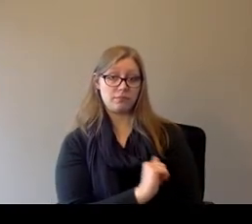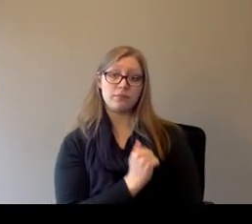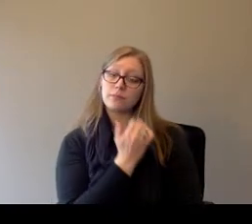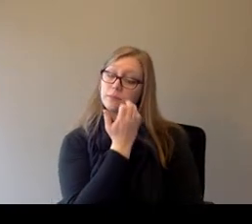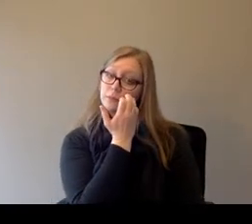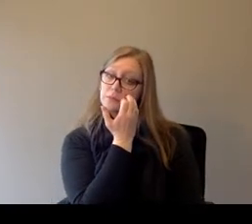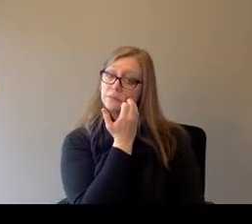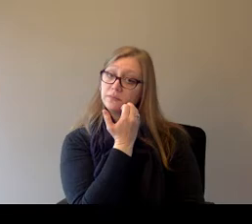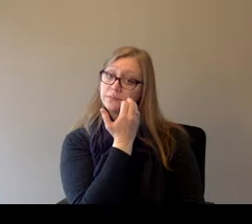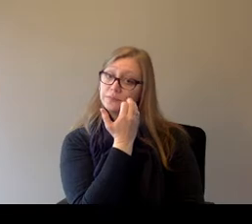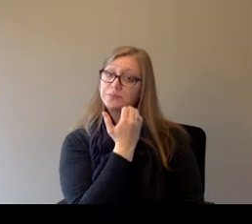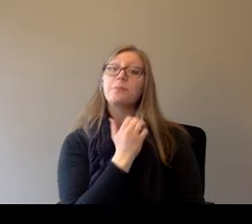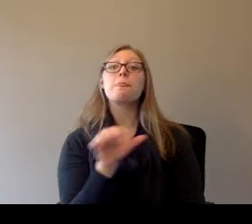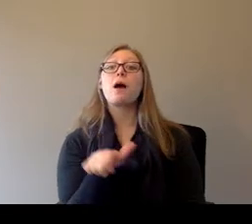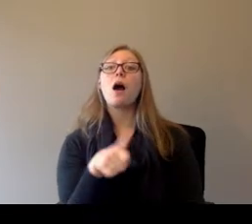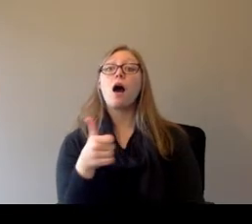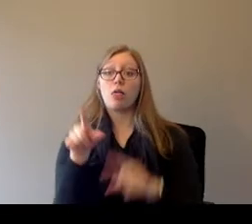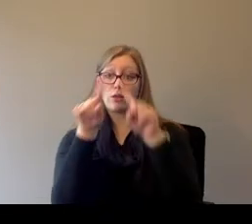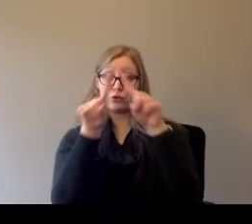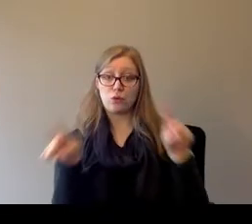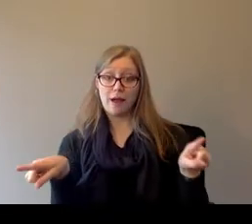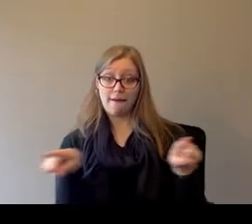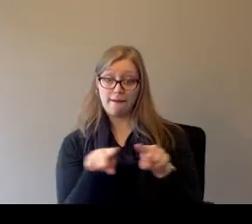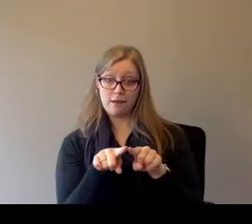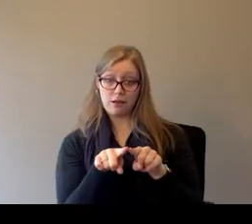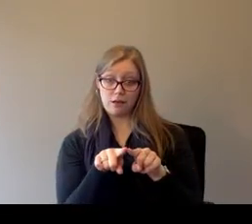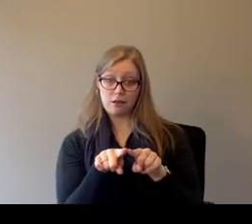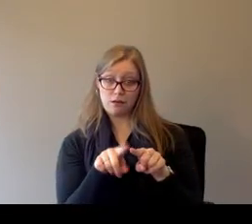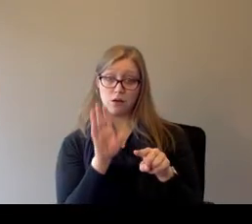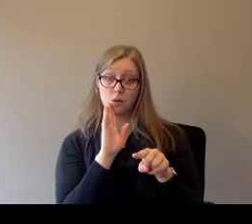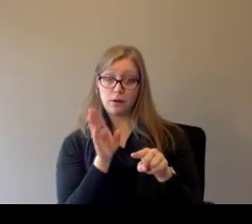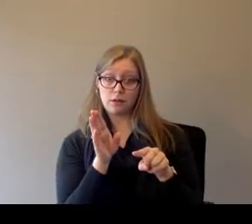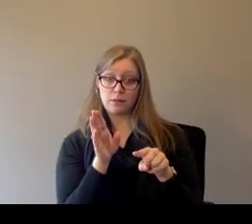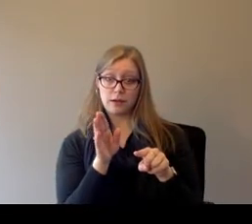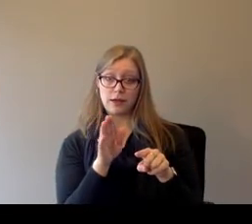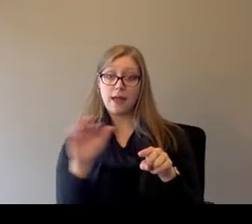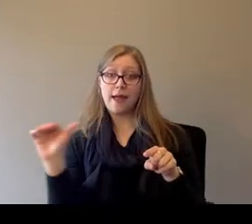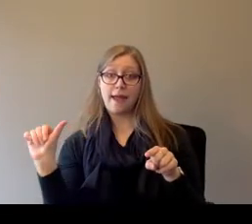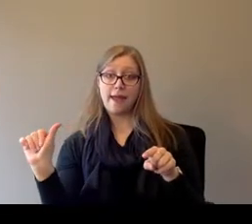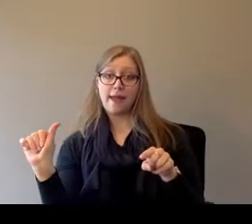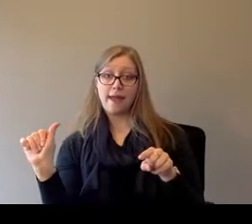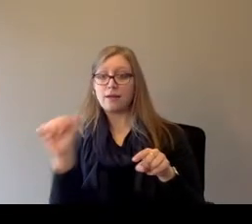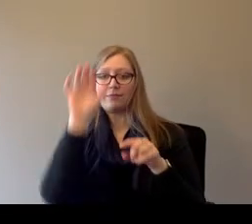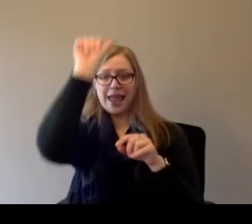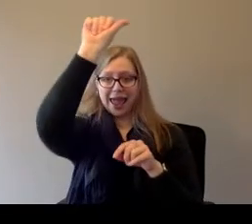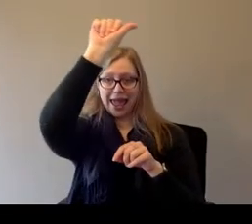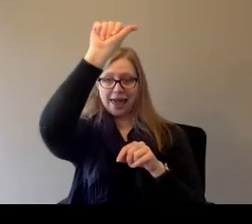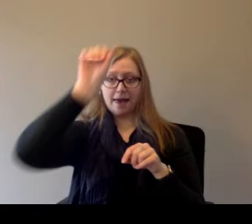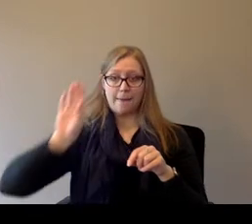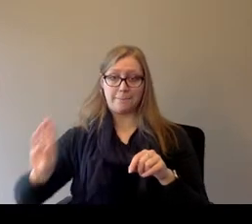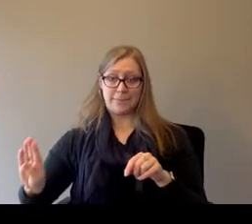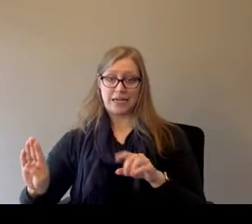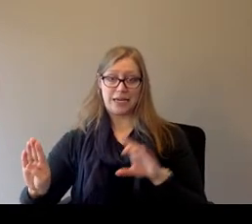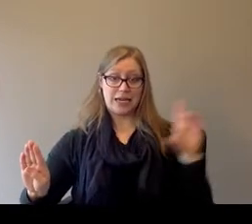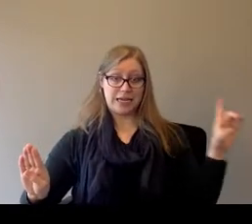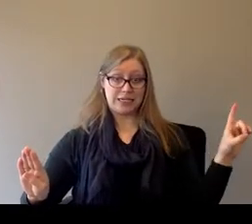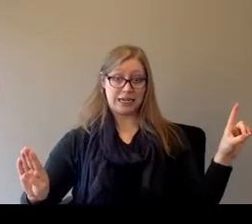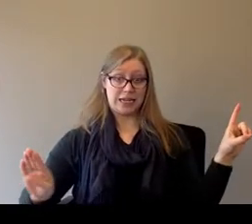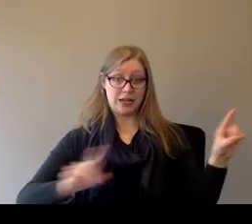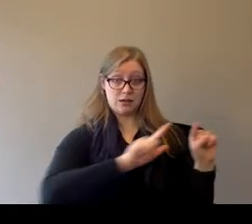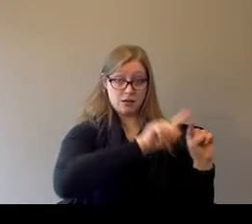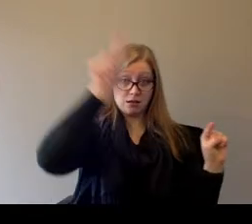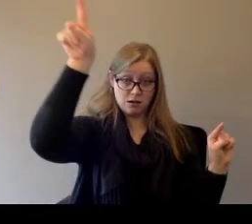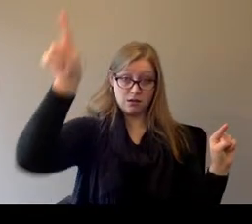All right. The other triangle we're going to look at is triangle ABD. And so if we look at